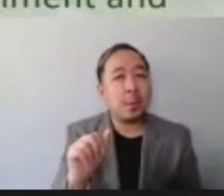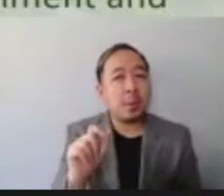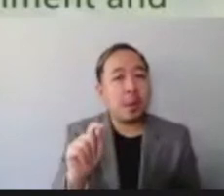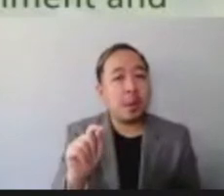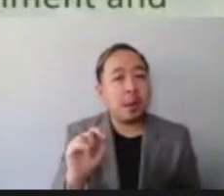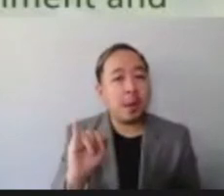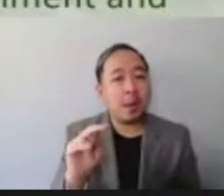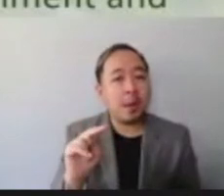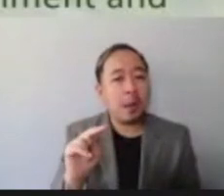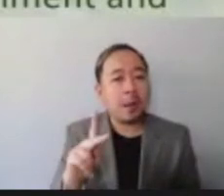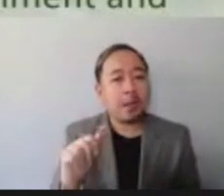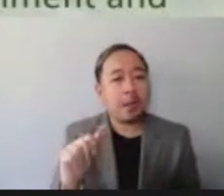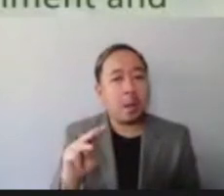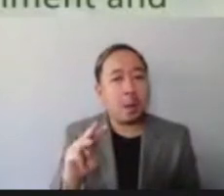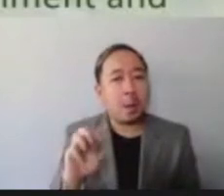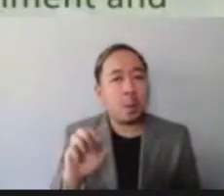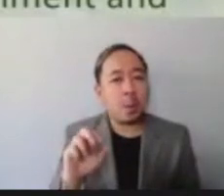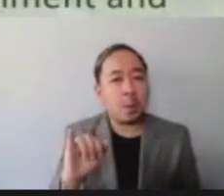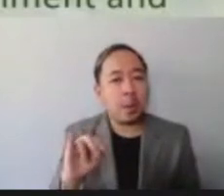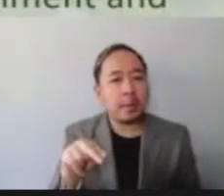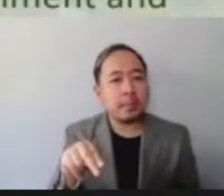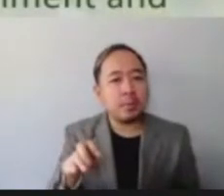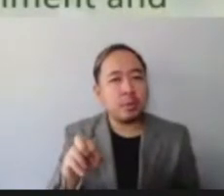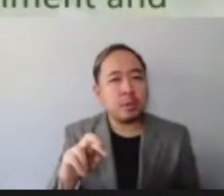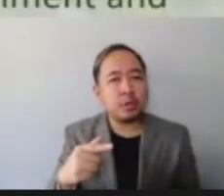document CED 2022-1